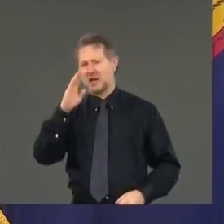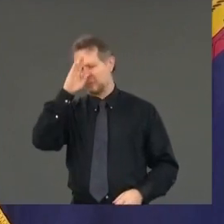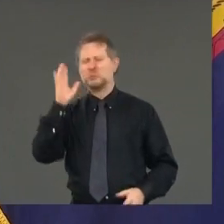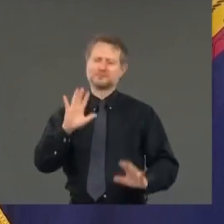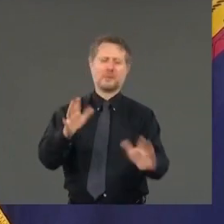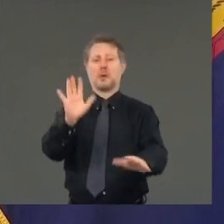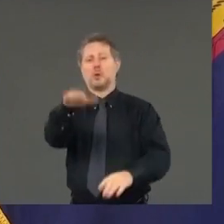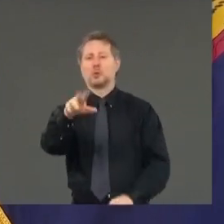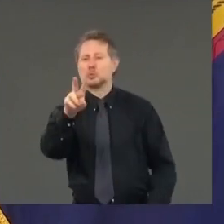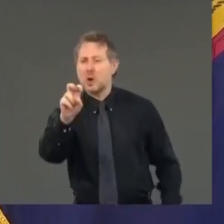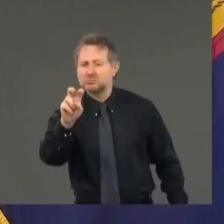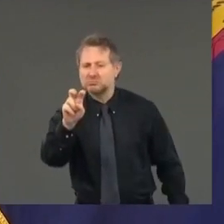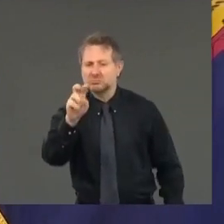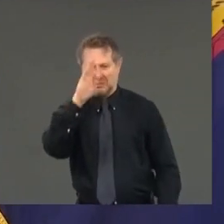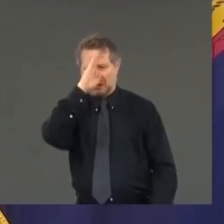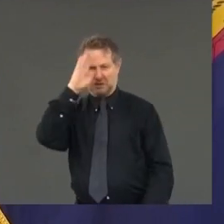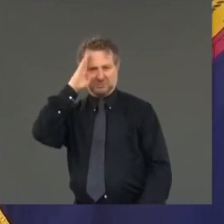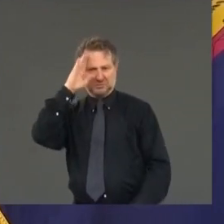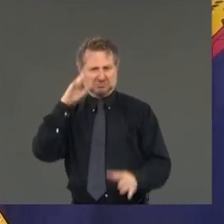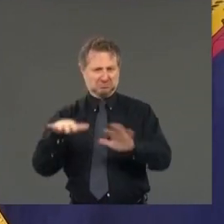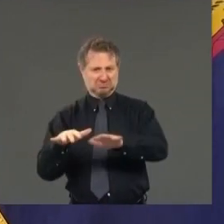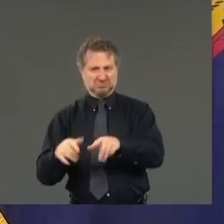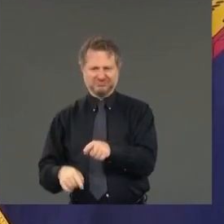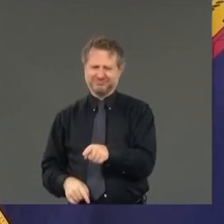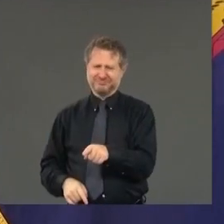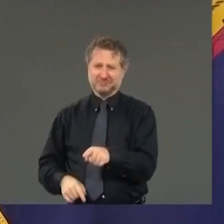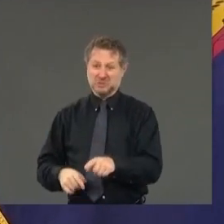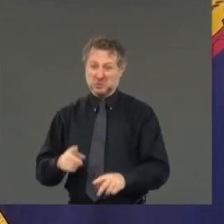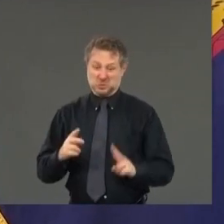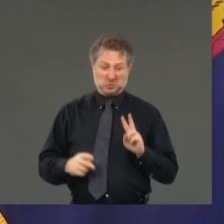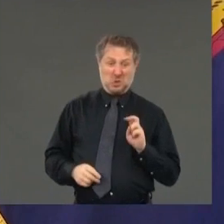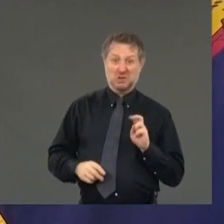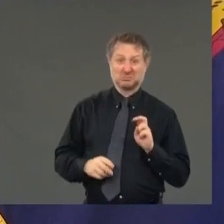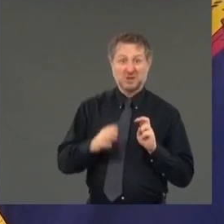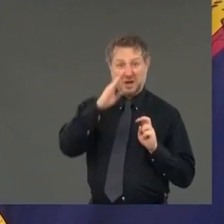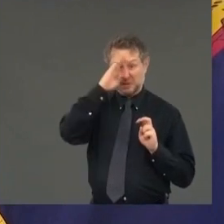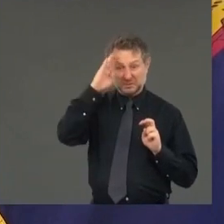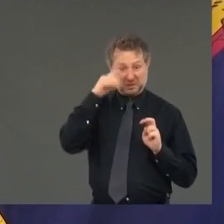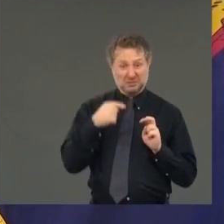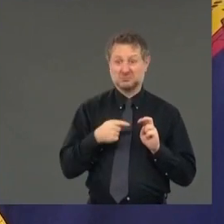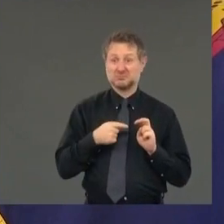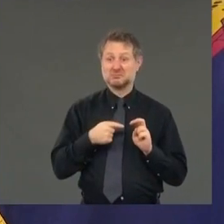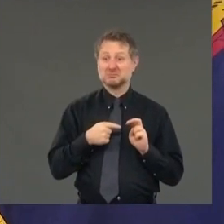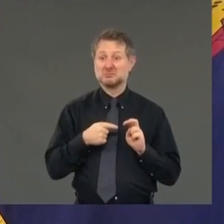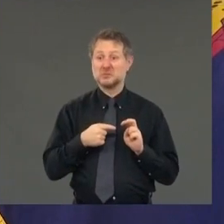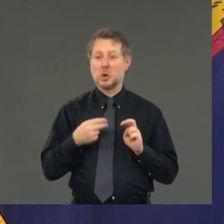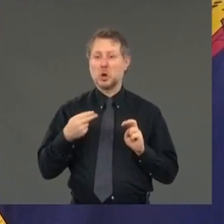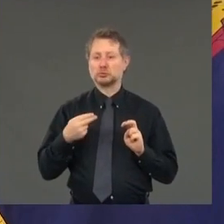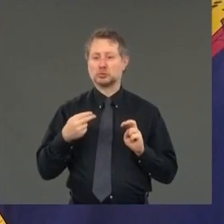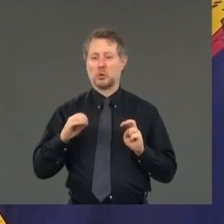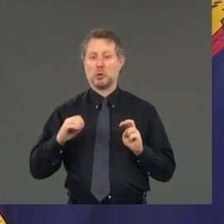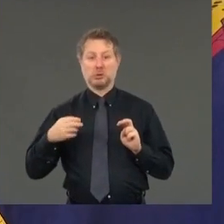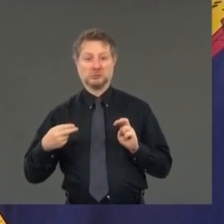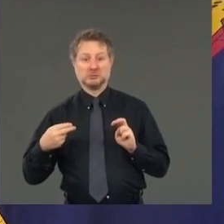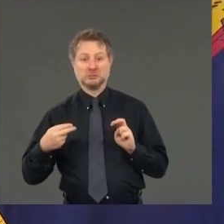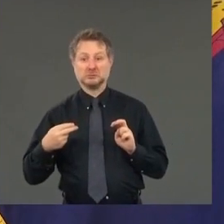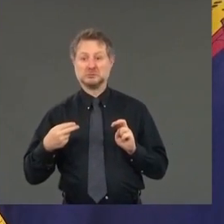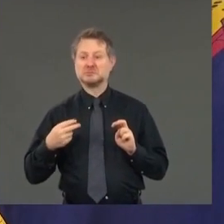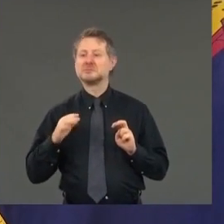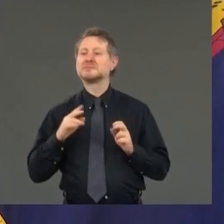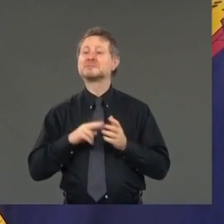just have a round number. Of the 200, H&H, Health and